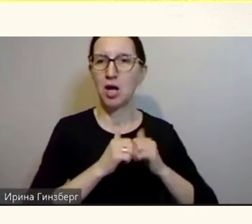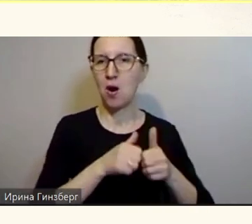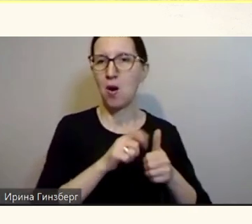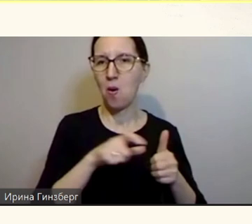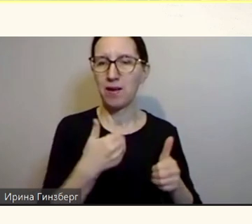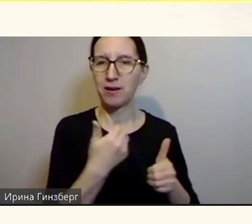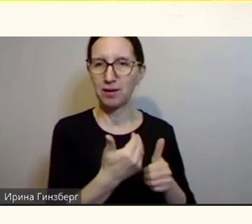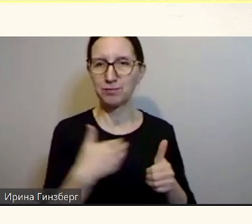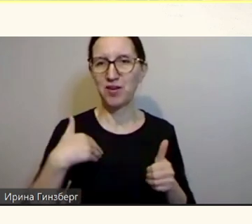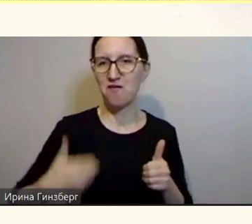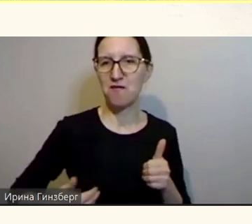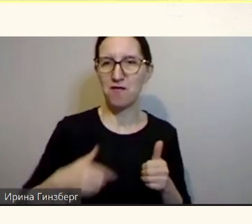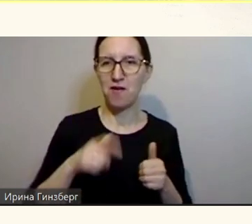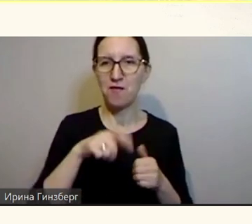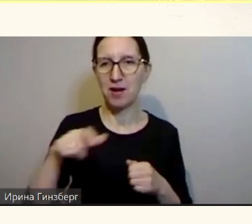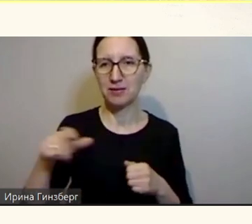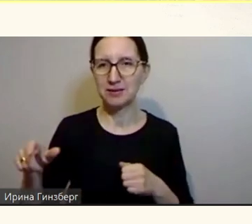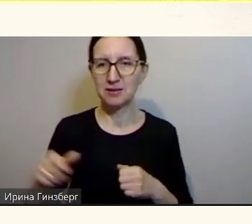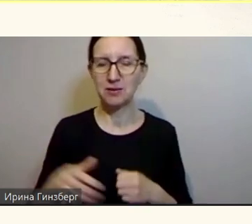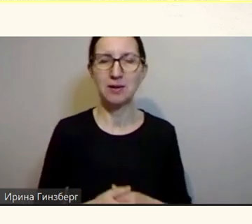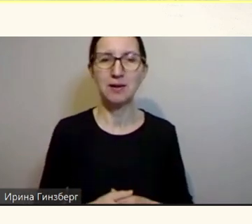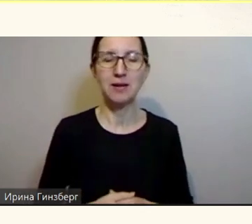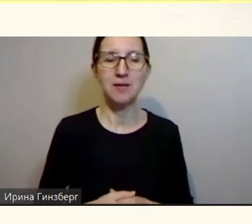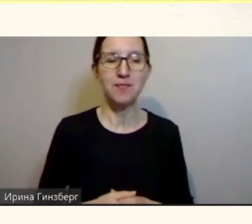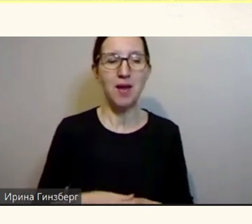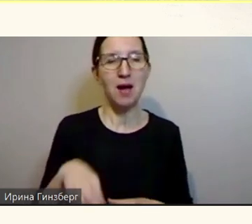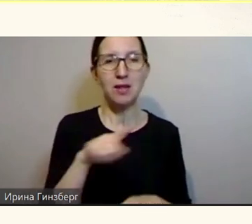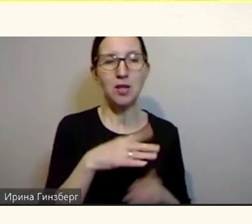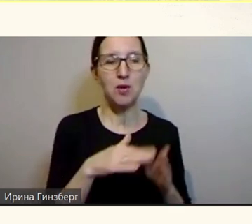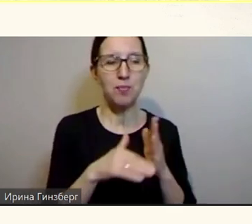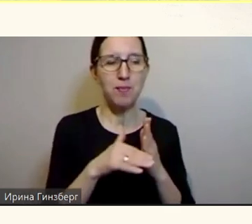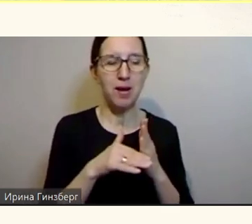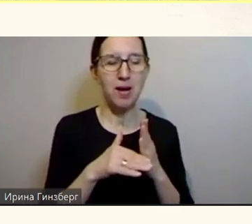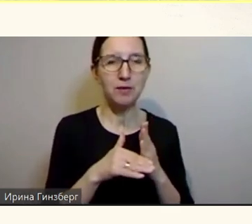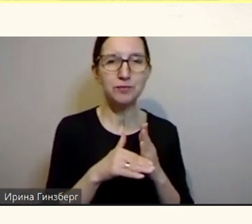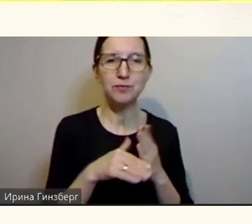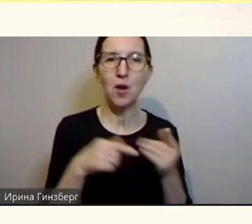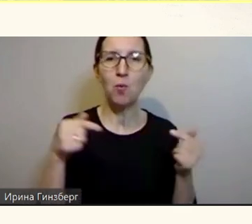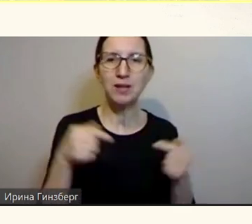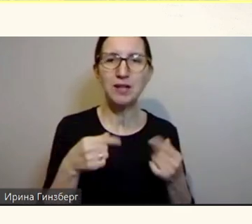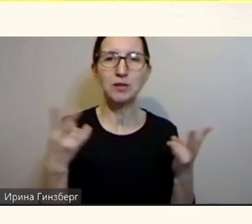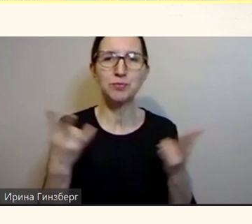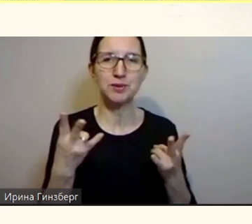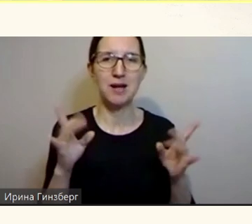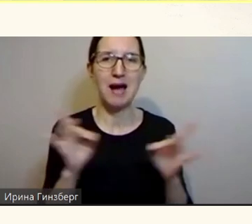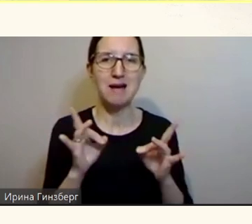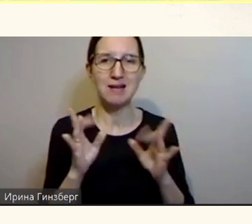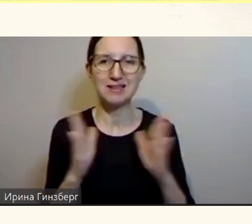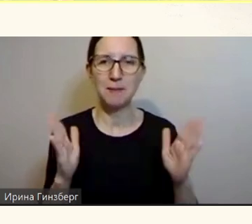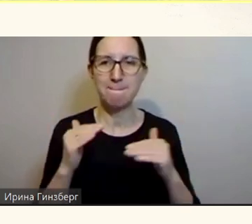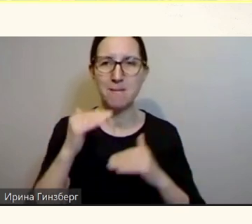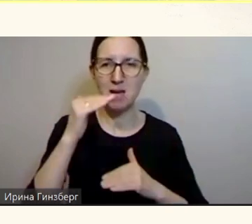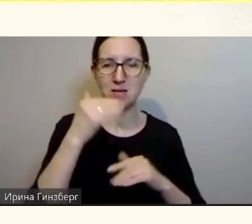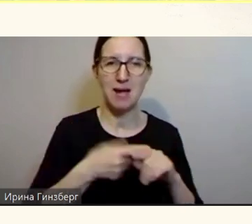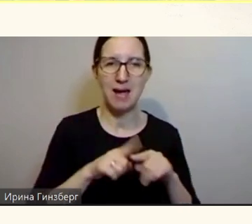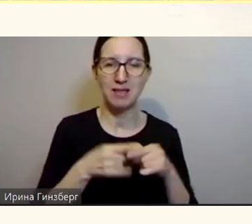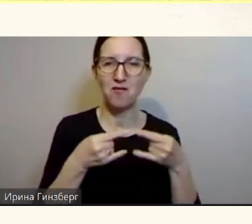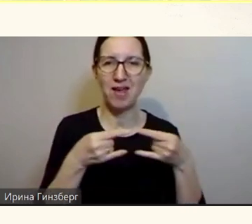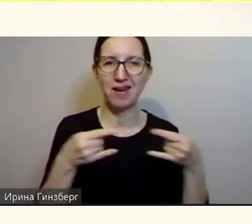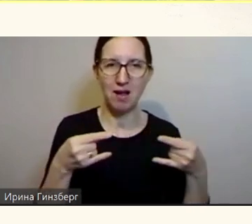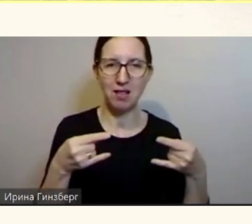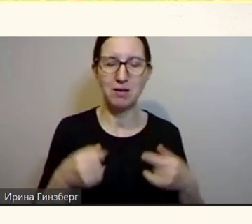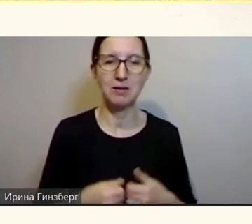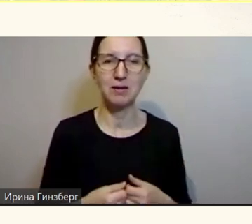on the black object is literally, they had shipped us the entire fully to scale